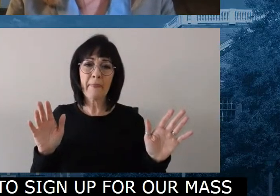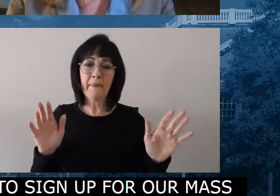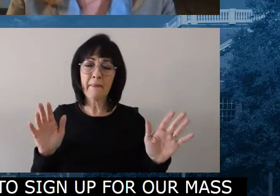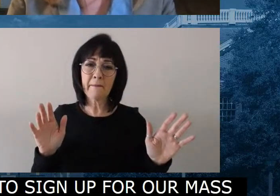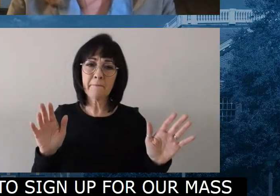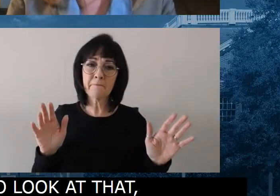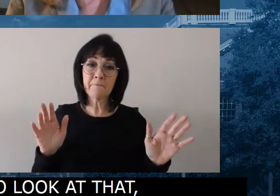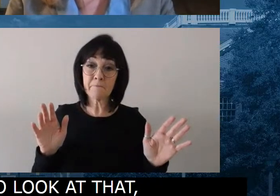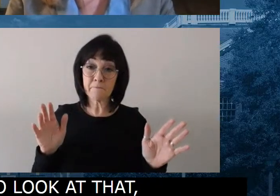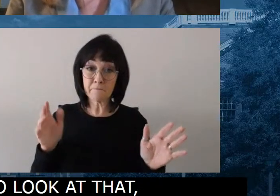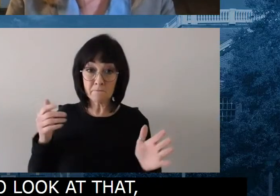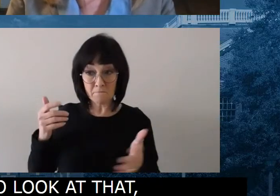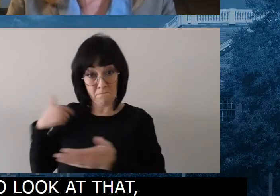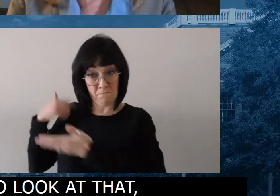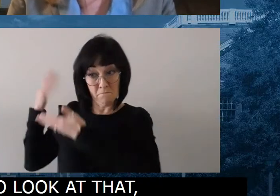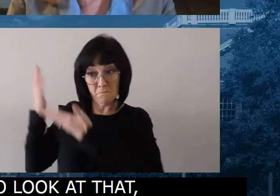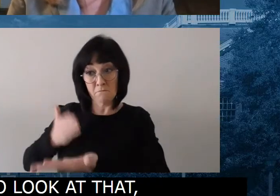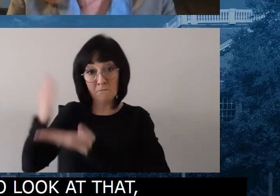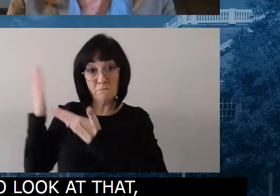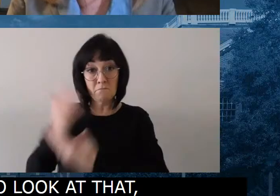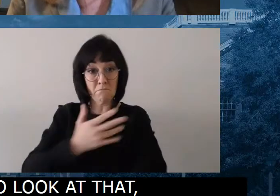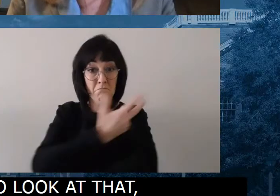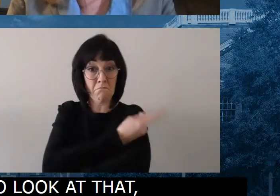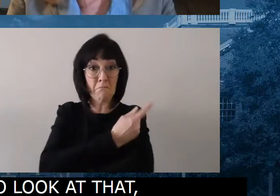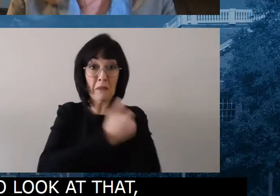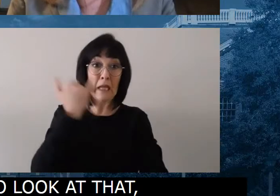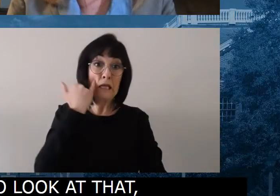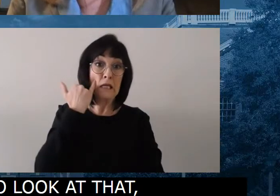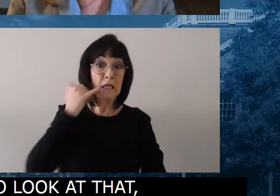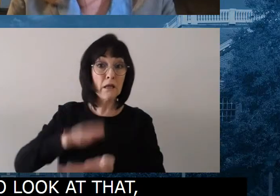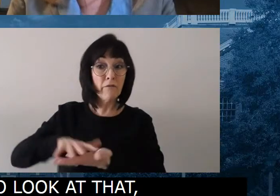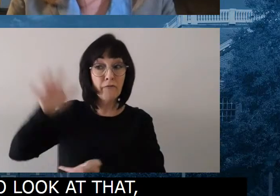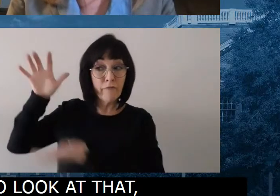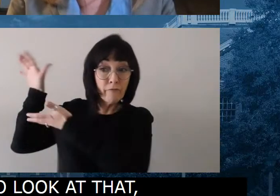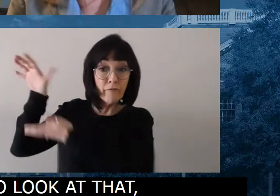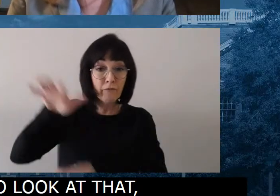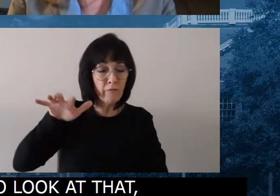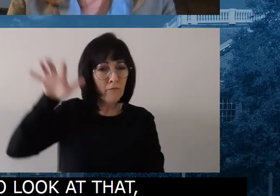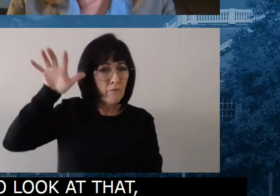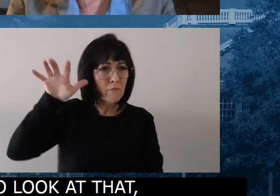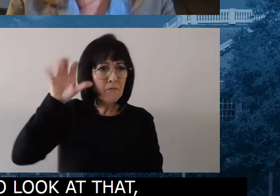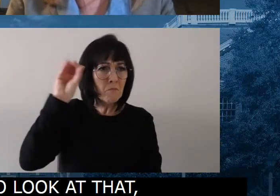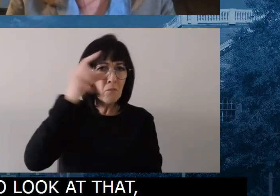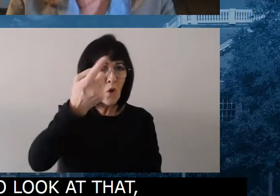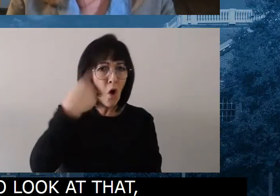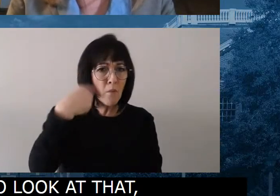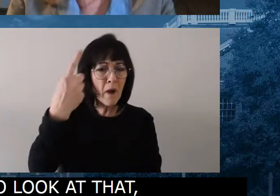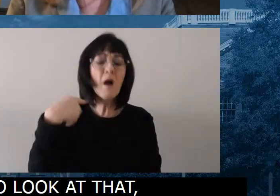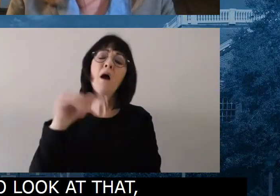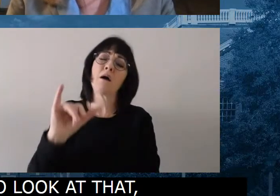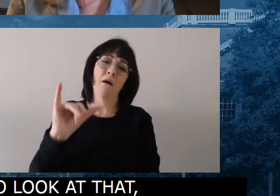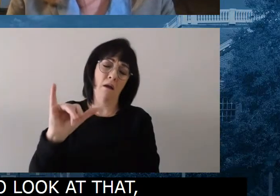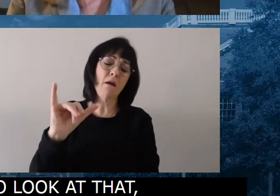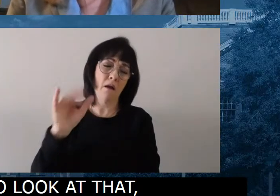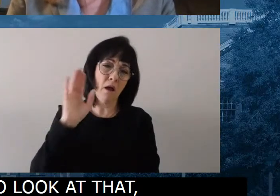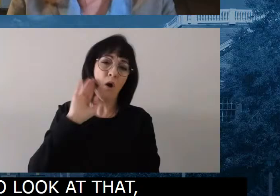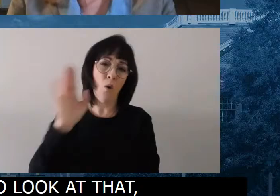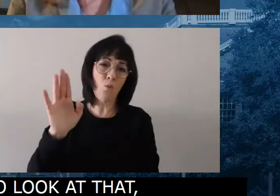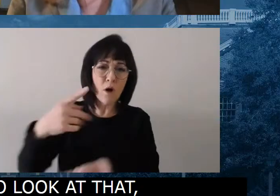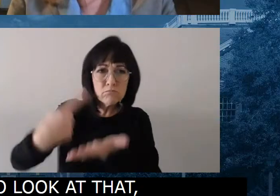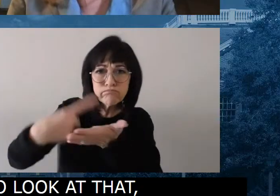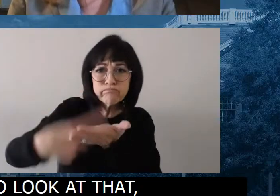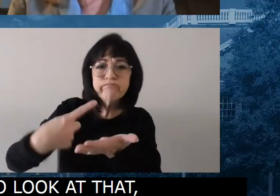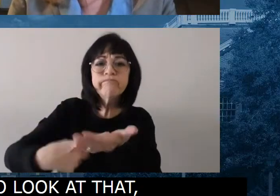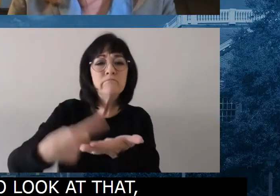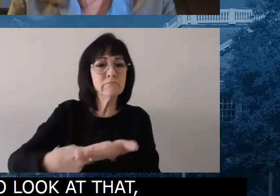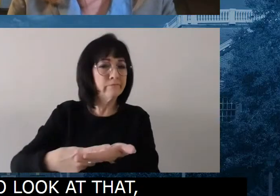the supply is. We expect to see a pretty significant increase in supply over the next several weeks, and we think our